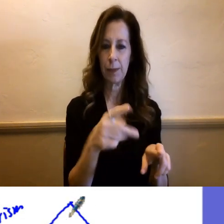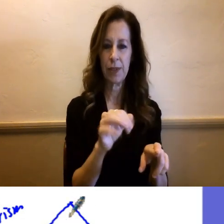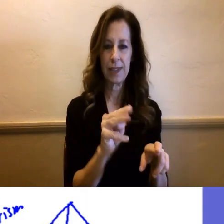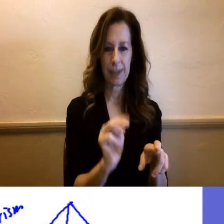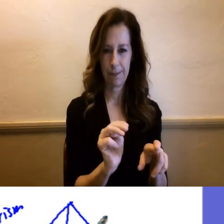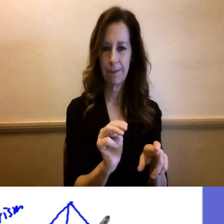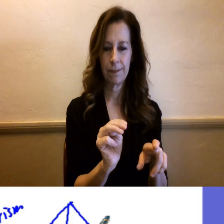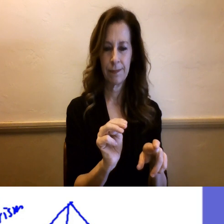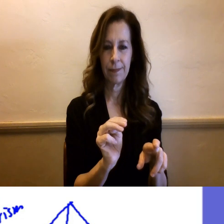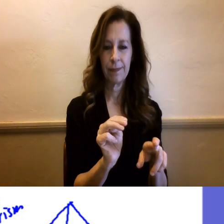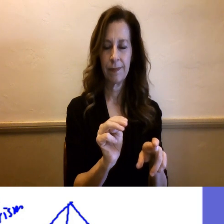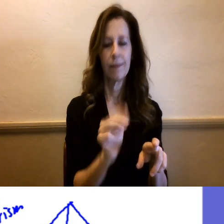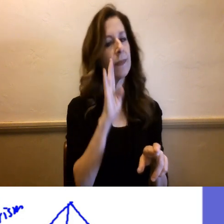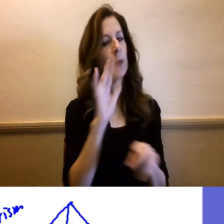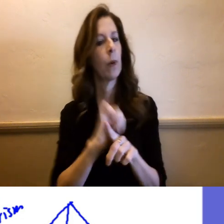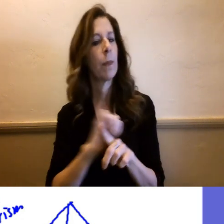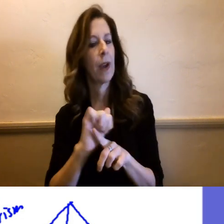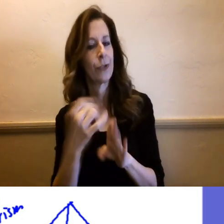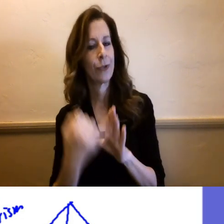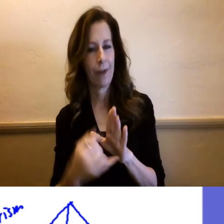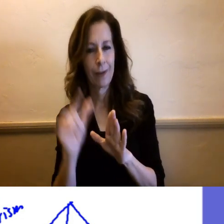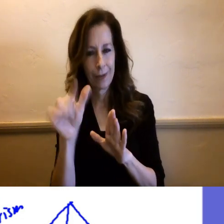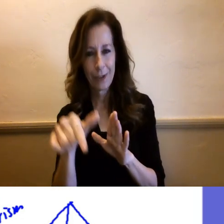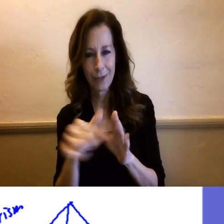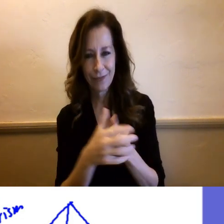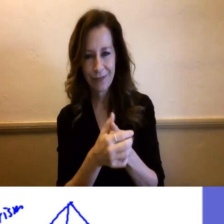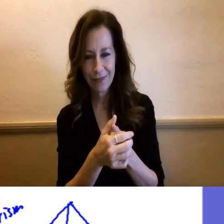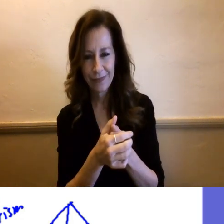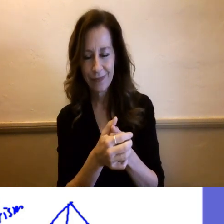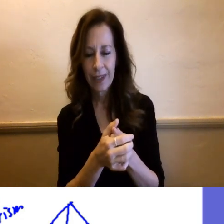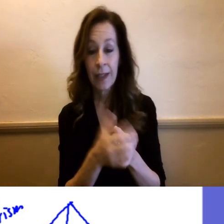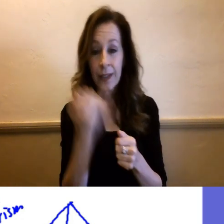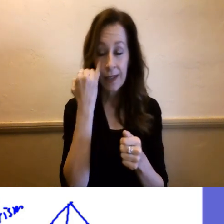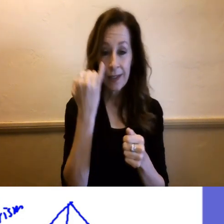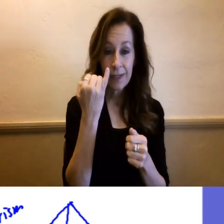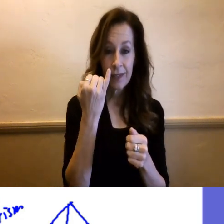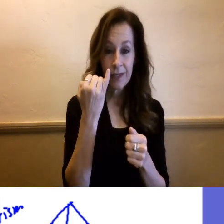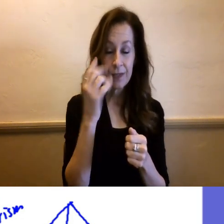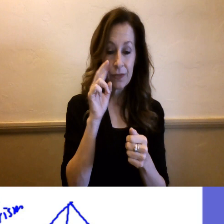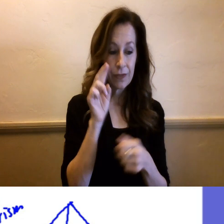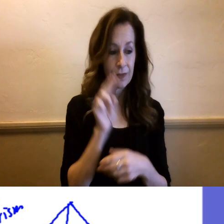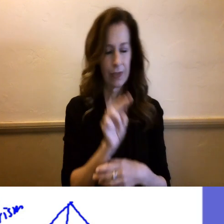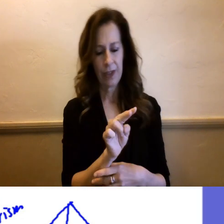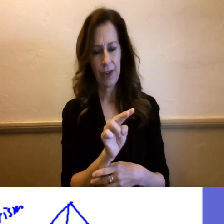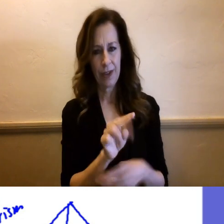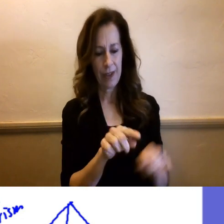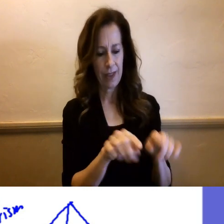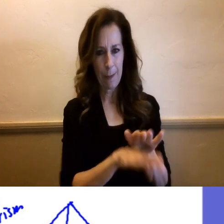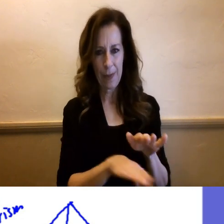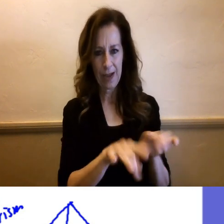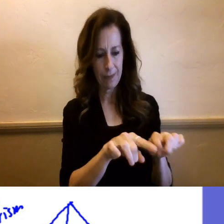prism. Okay, don't worry, we're going to have practice drawing this later. But if I look at this, here's my